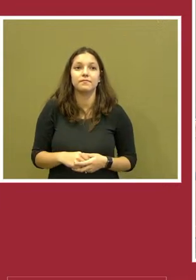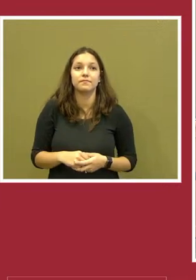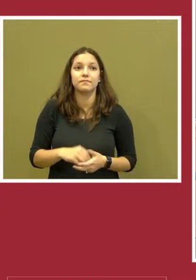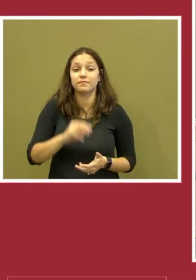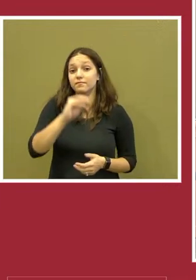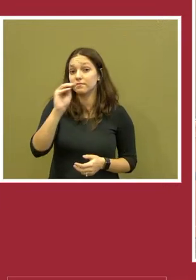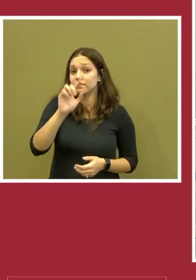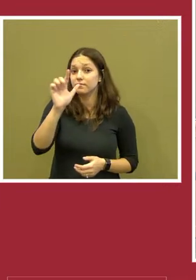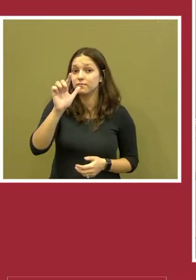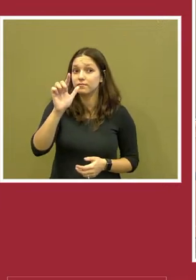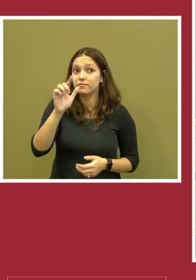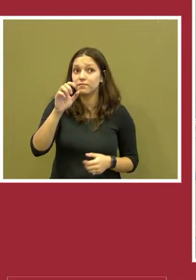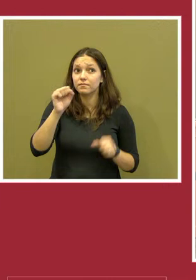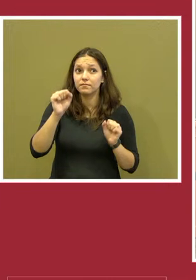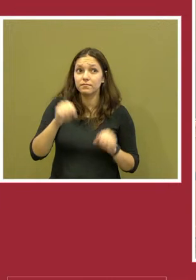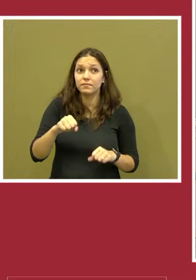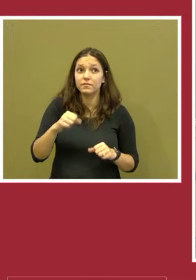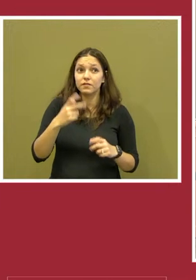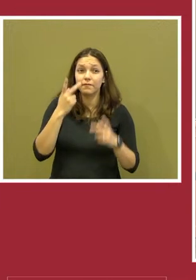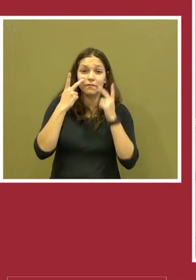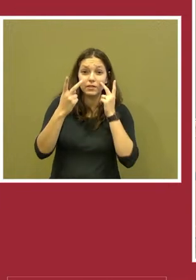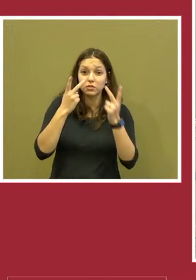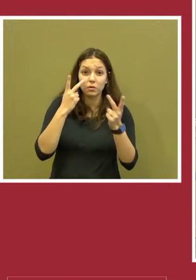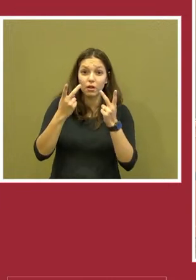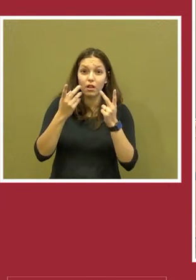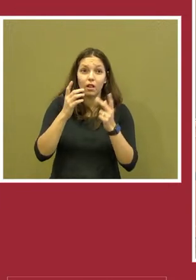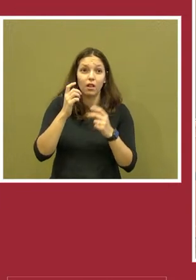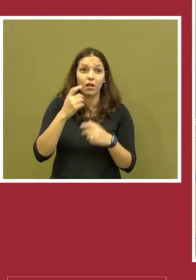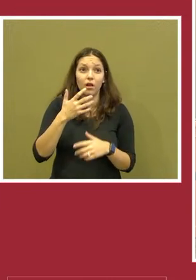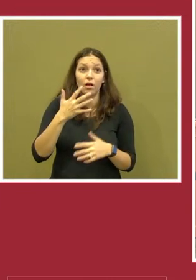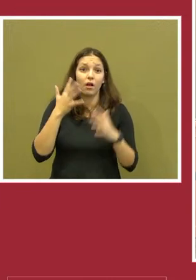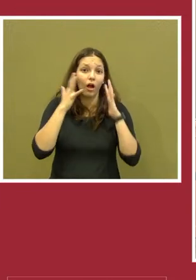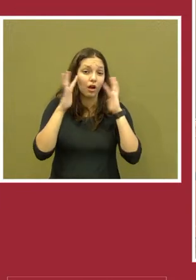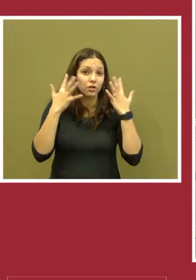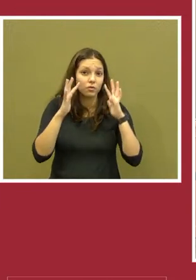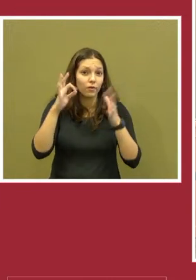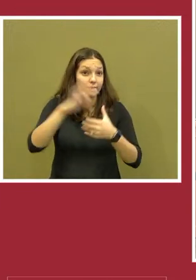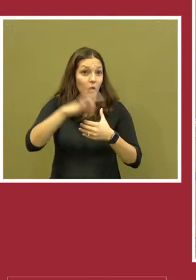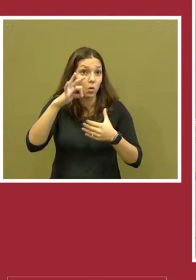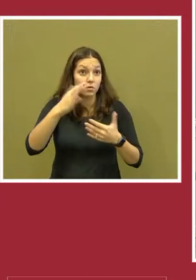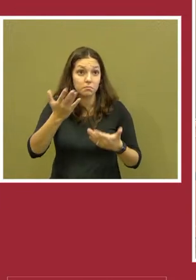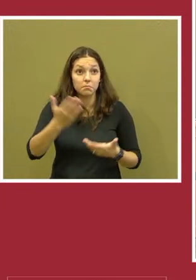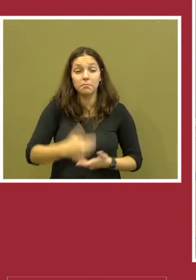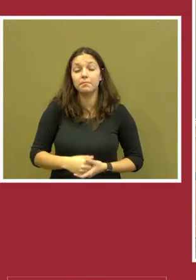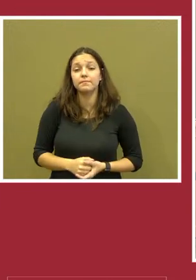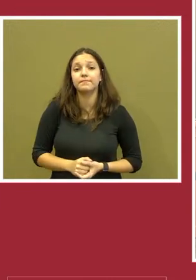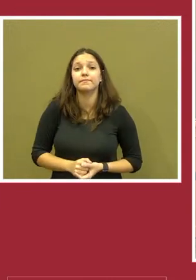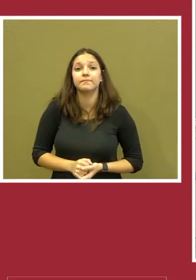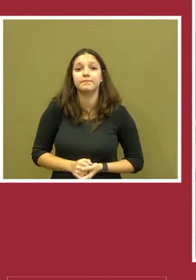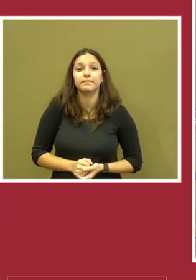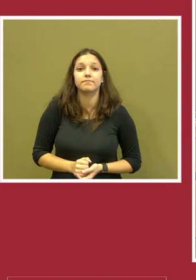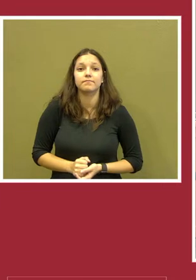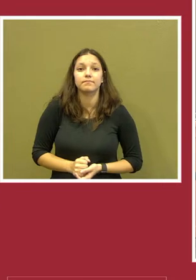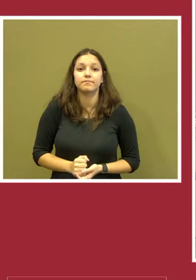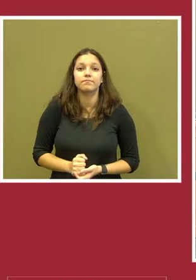Director LeGrand, are you able to give us a visual or an auditory vote?